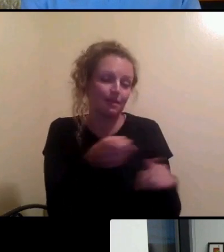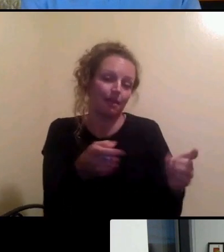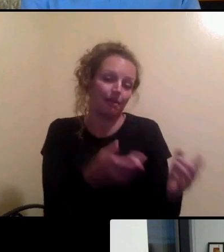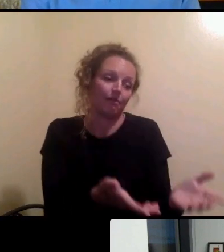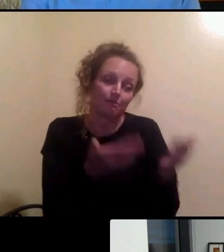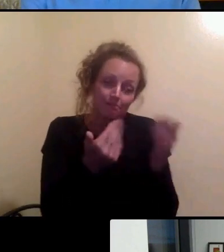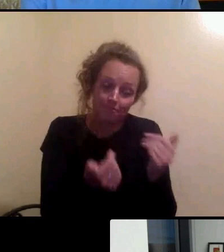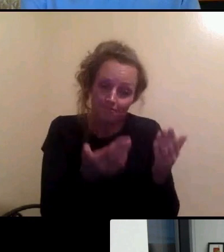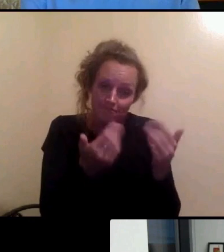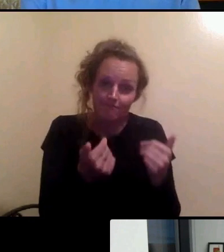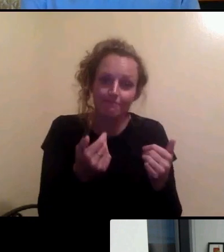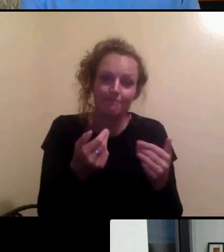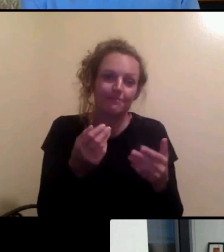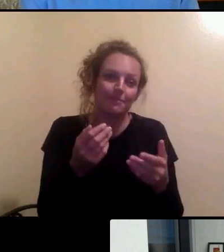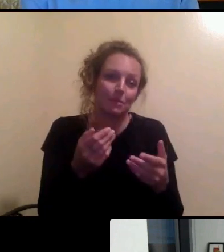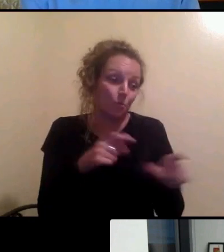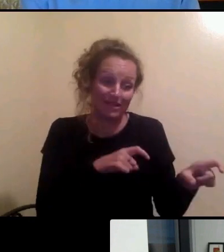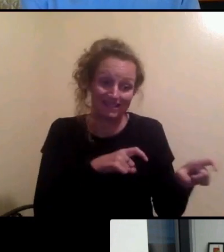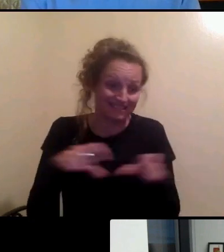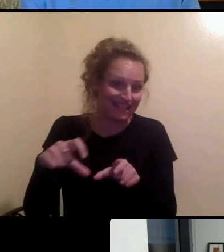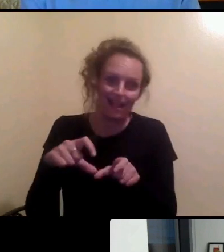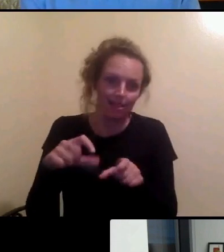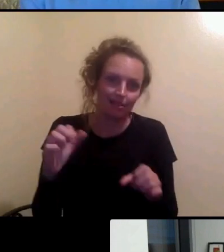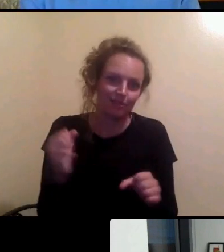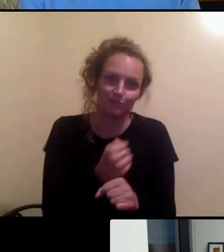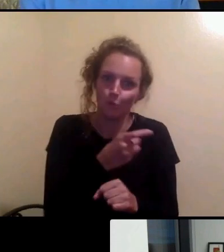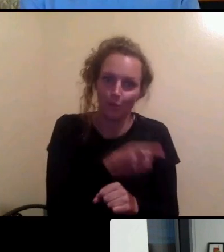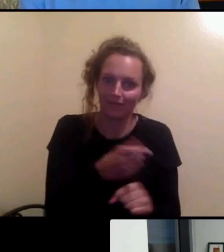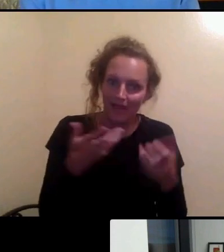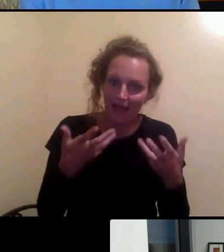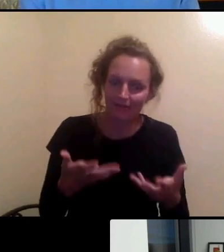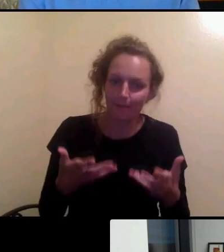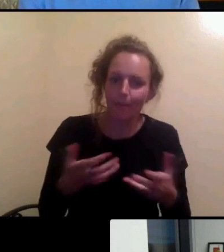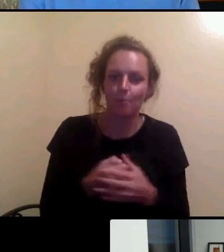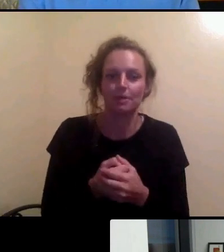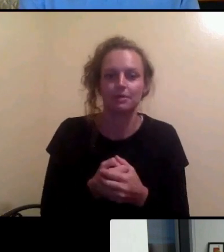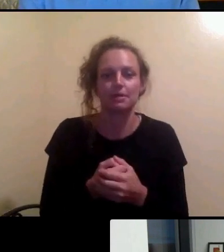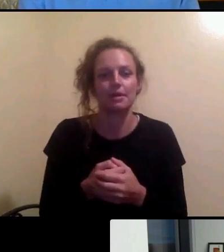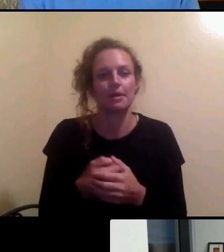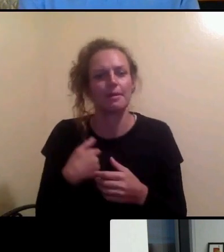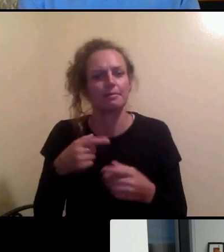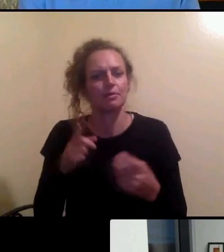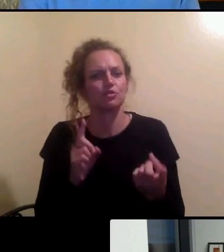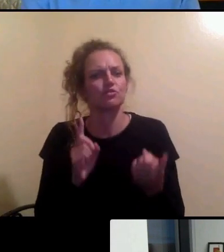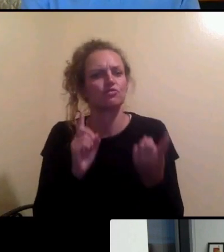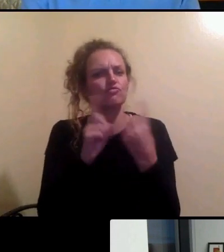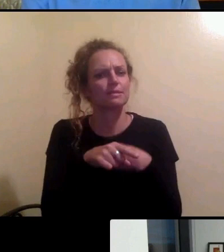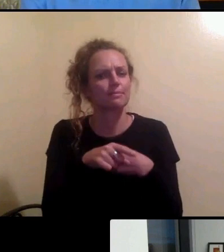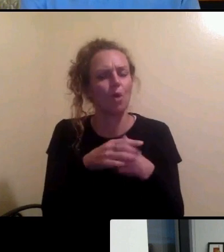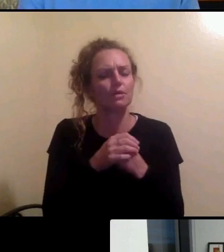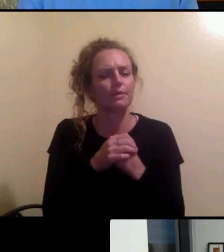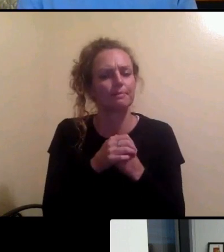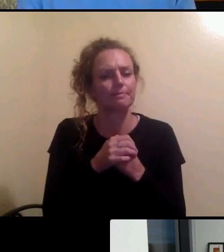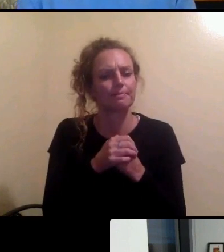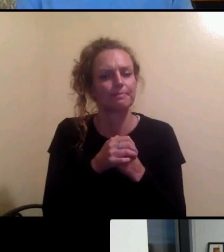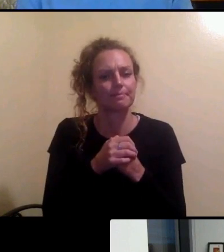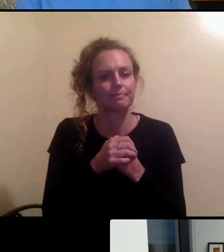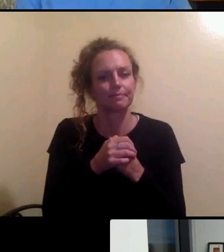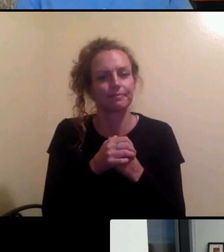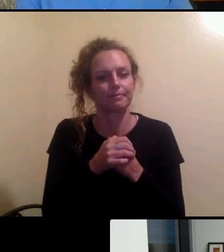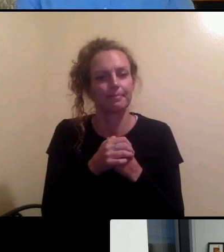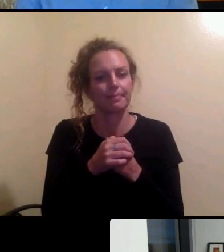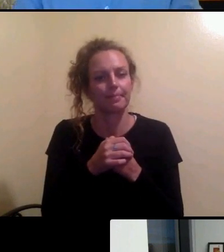it. But just to respond to the spirit of the question, I think the idea here is we have